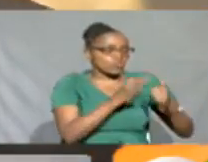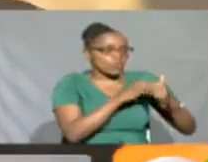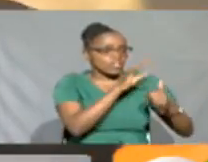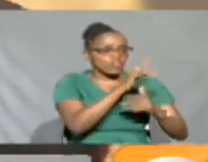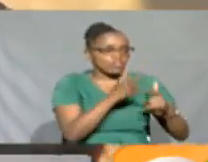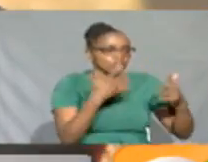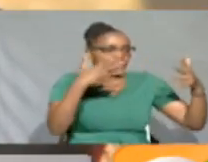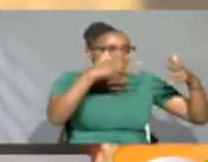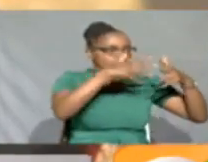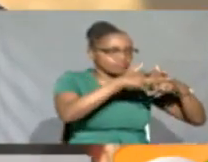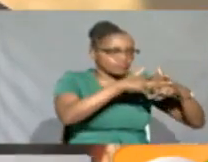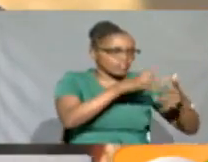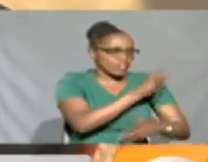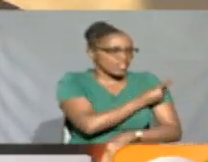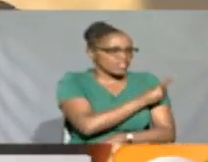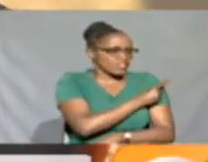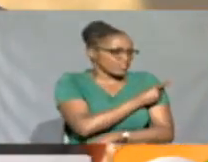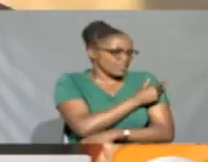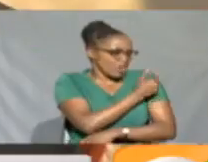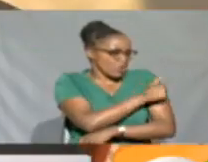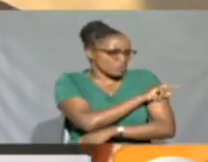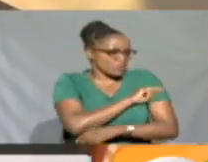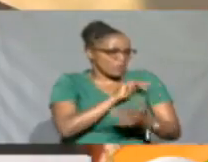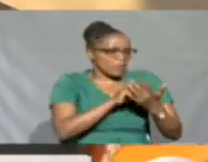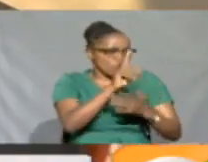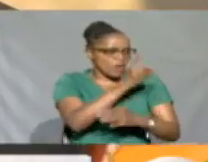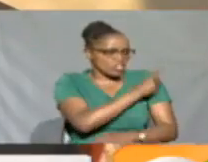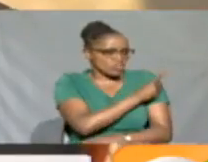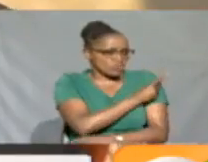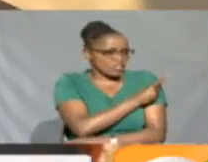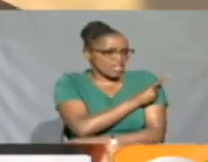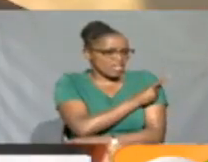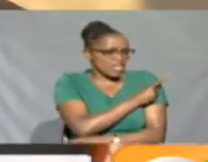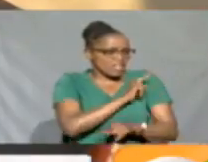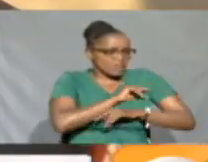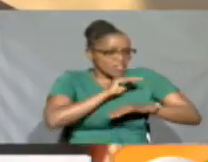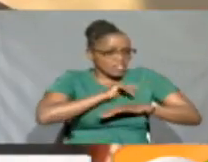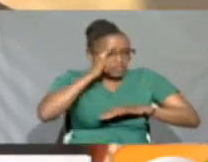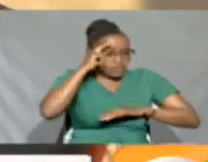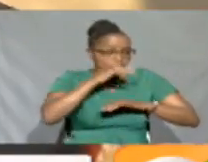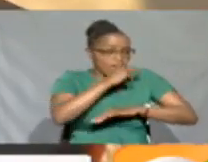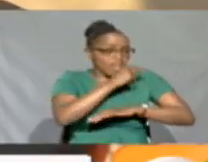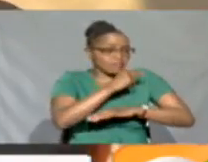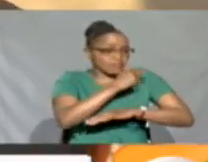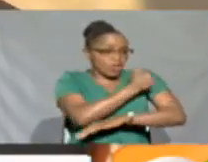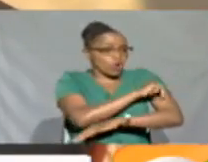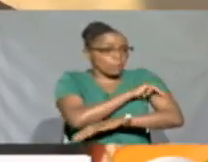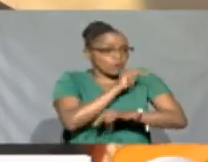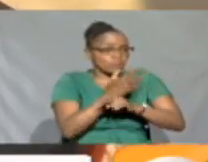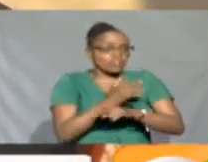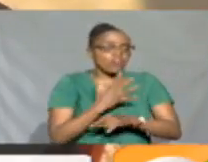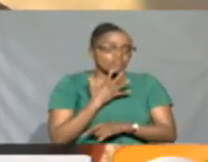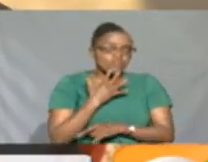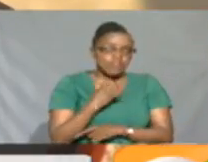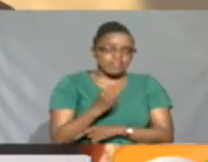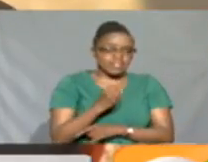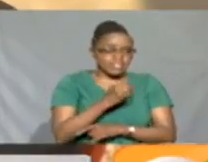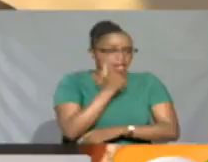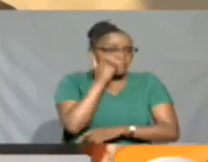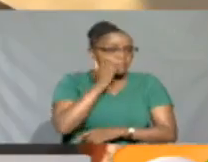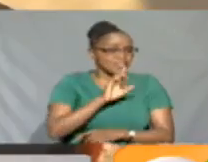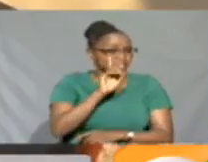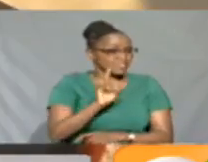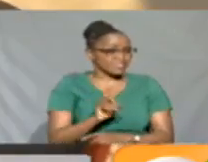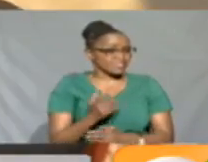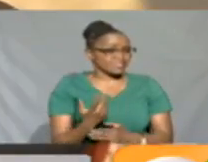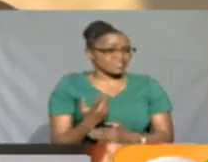to match the number of facilities. So is he telling us that one doctor is enough for a facility that handles over 500 patients? I mean,